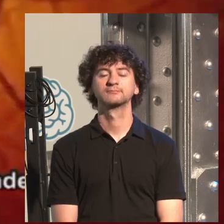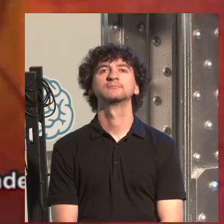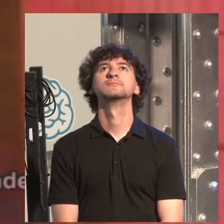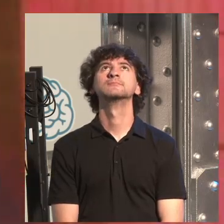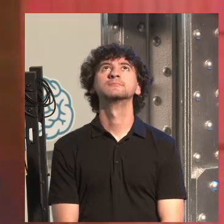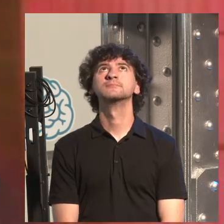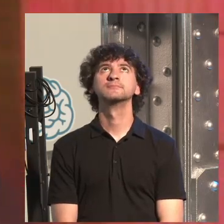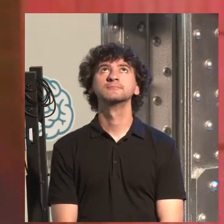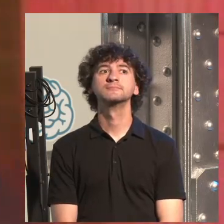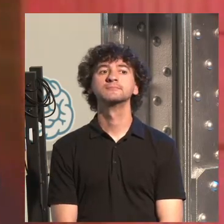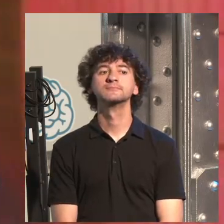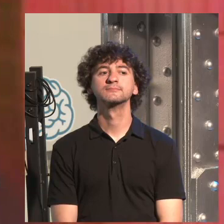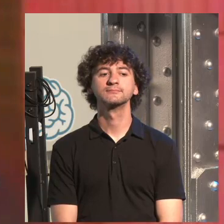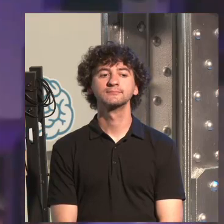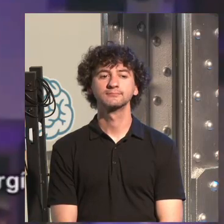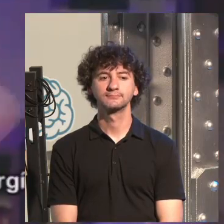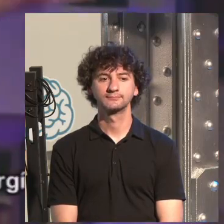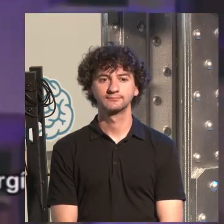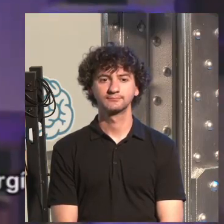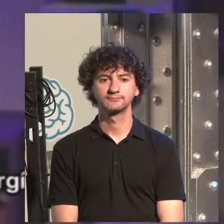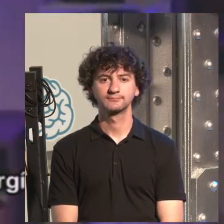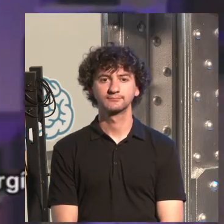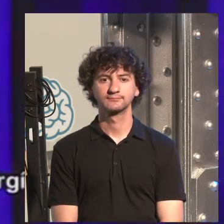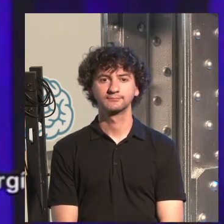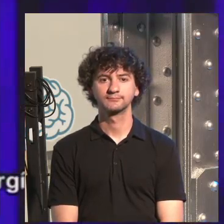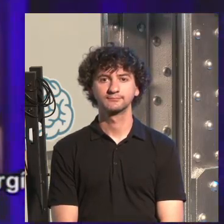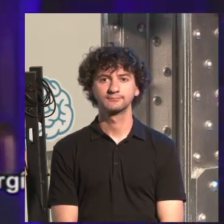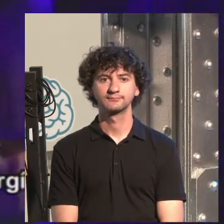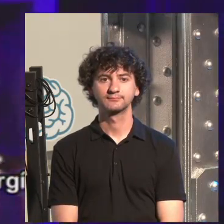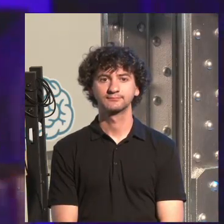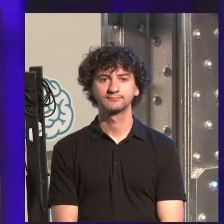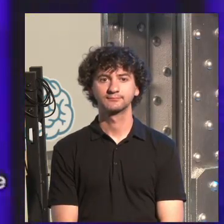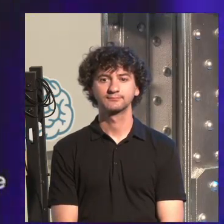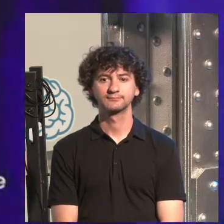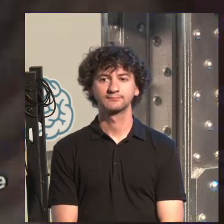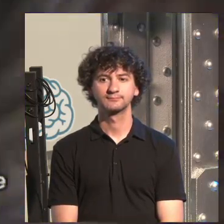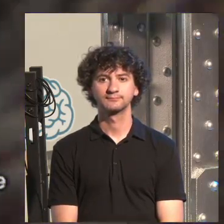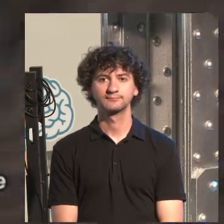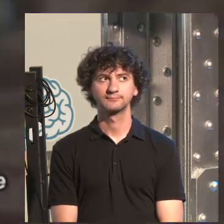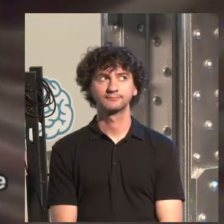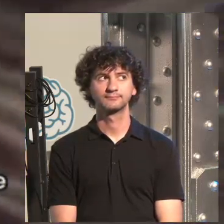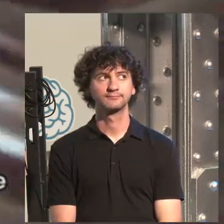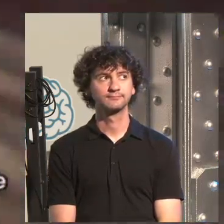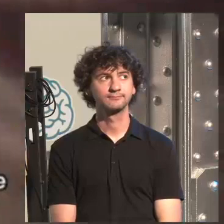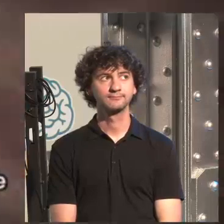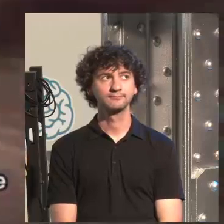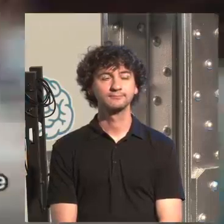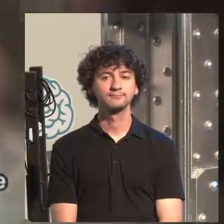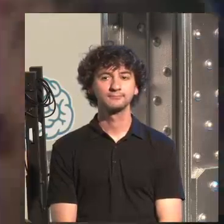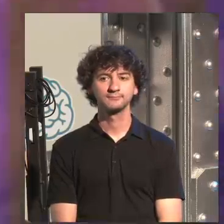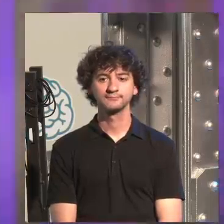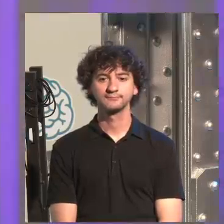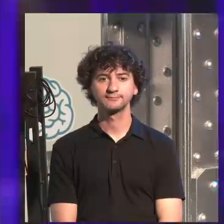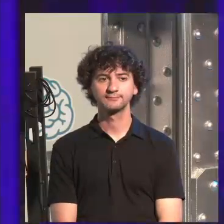place, in a very small space. Information in the form of energy streams in